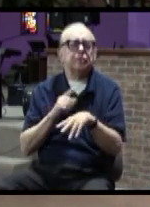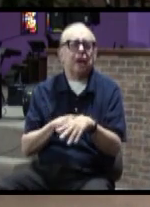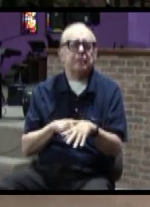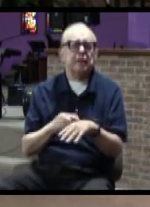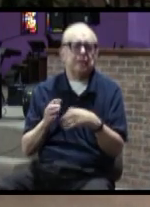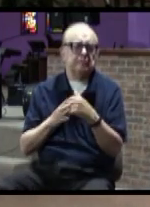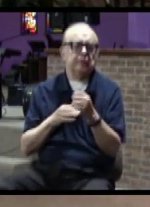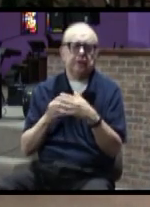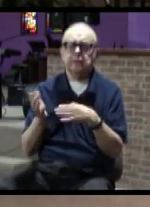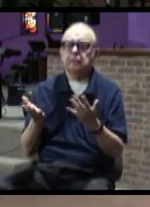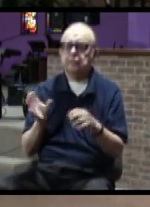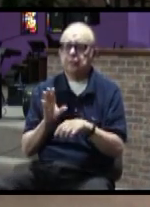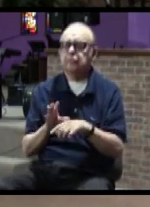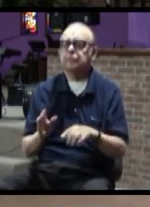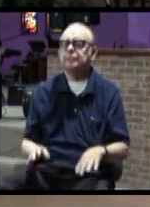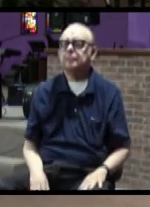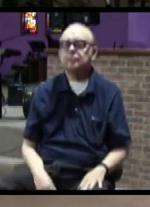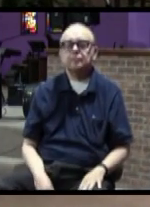just a little while.